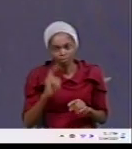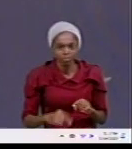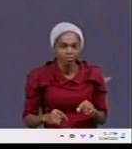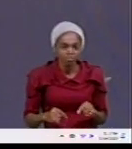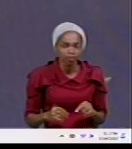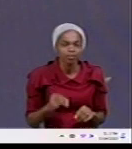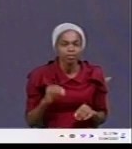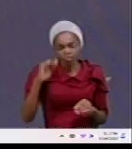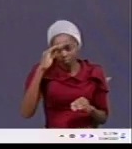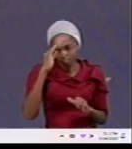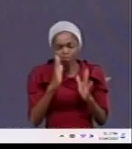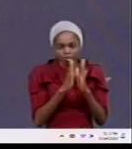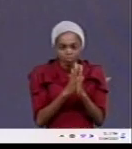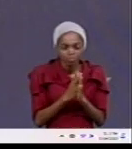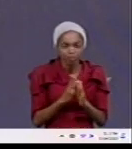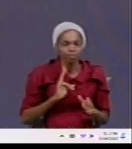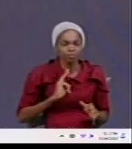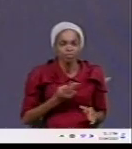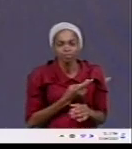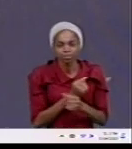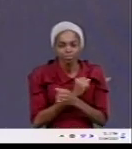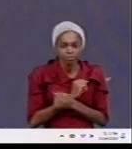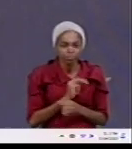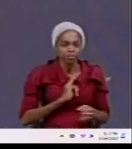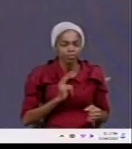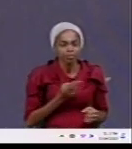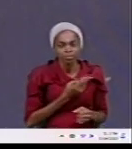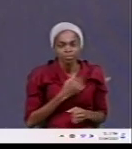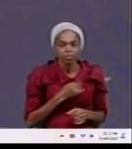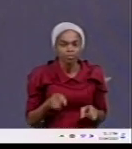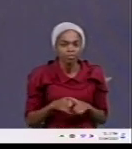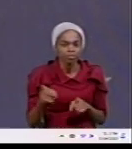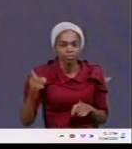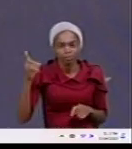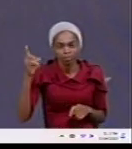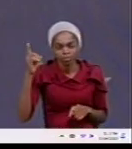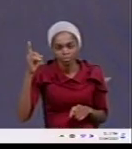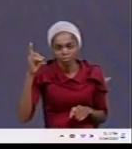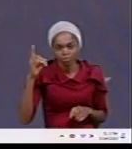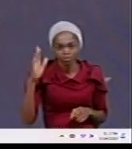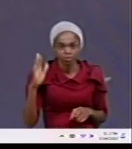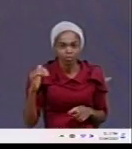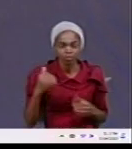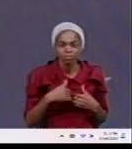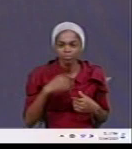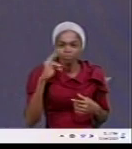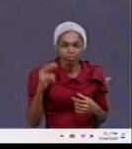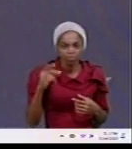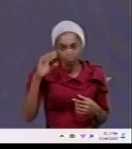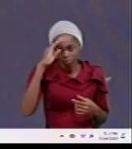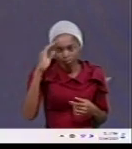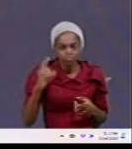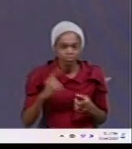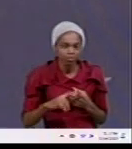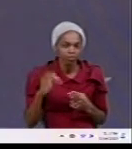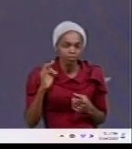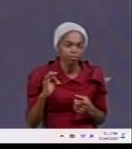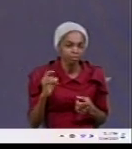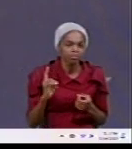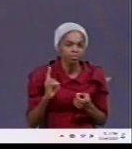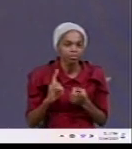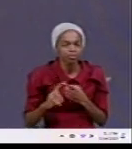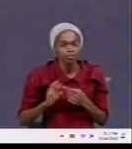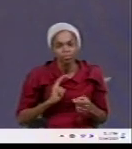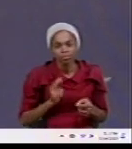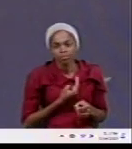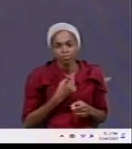session, remember, salvation, sanctification, and service. His prayer and desire for every one of us is that we